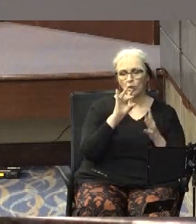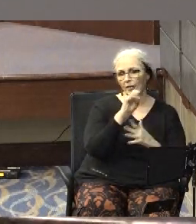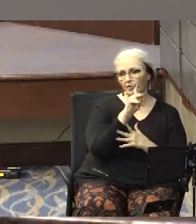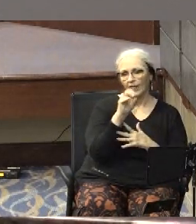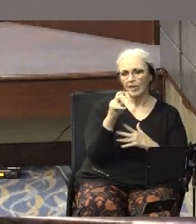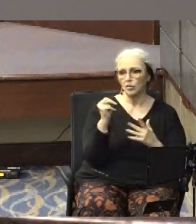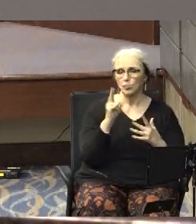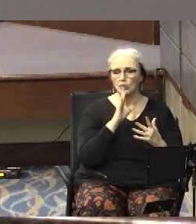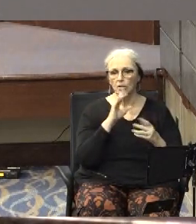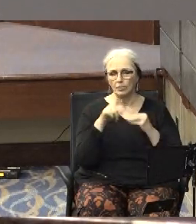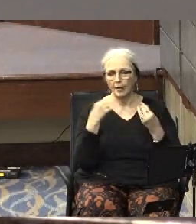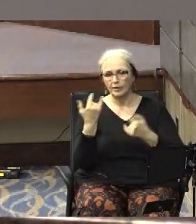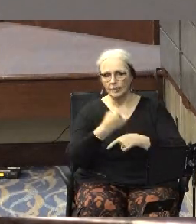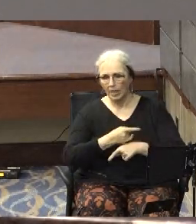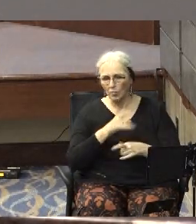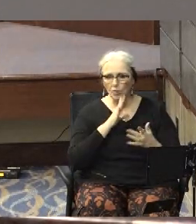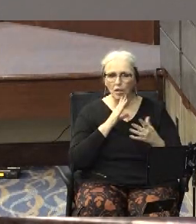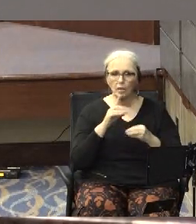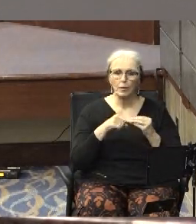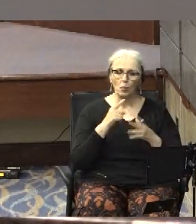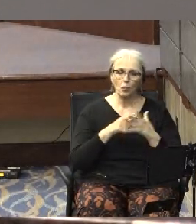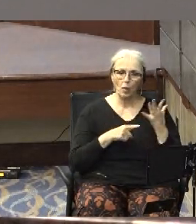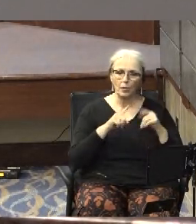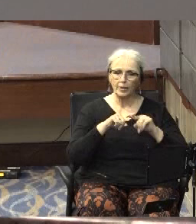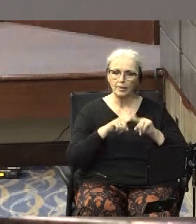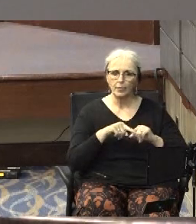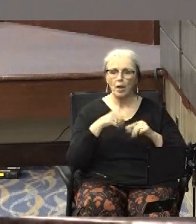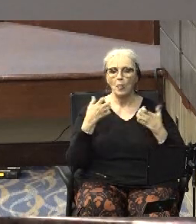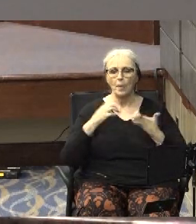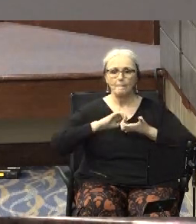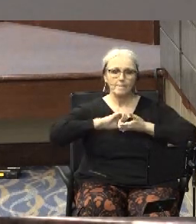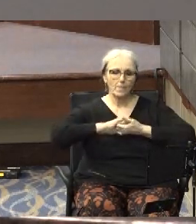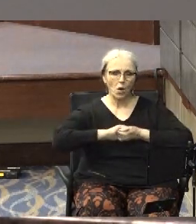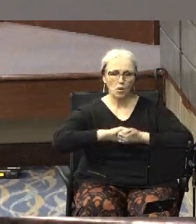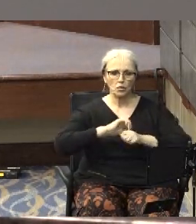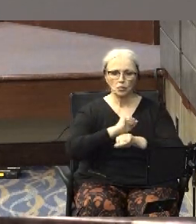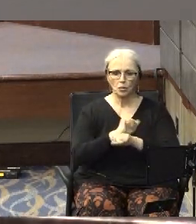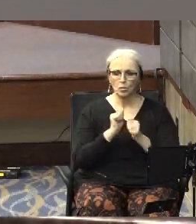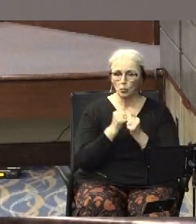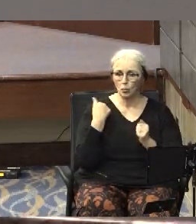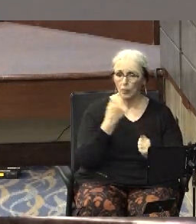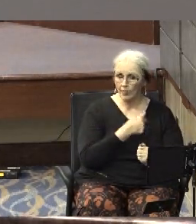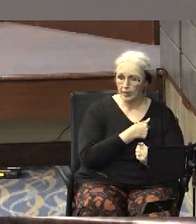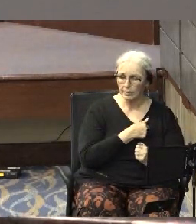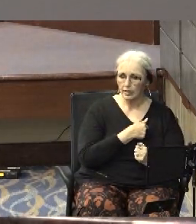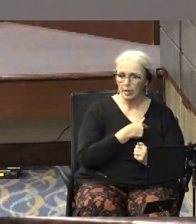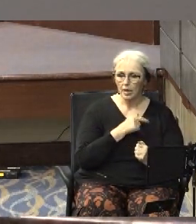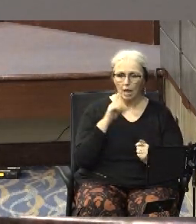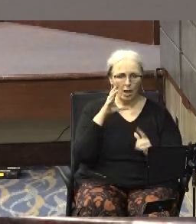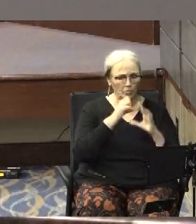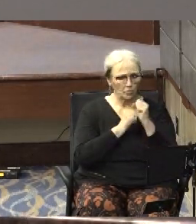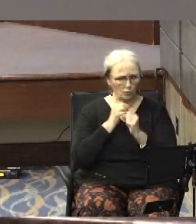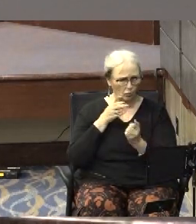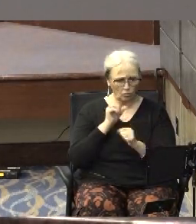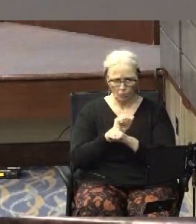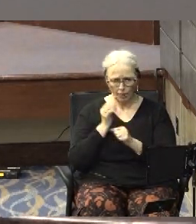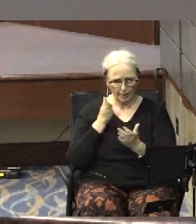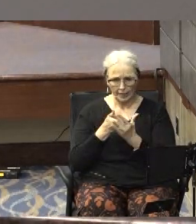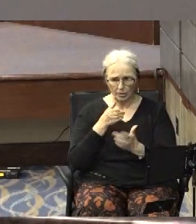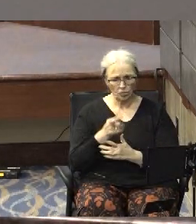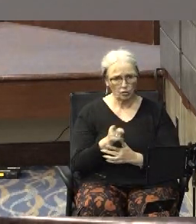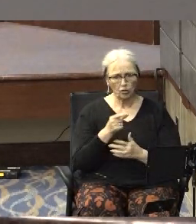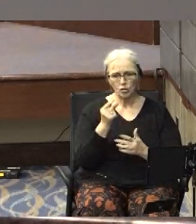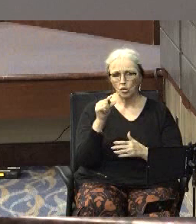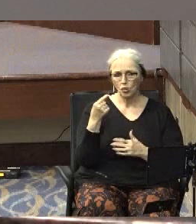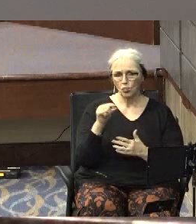and we talk about these things, that we can count on you all as partners to work with us and not assume that we're working against you. Greenwashing